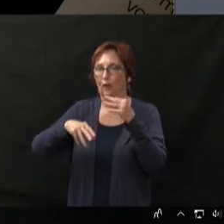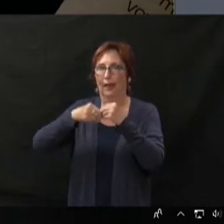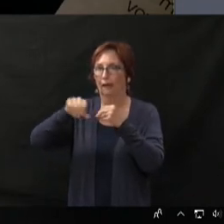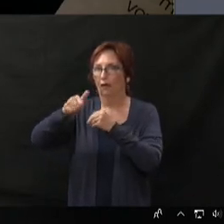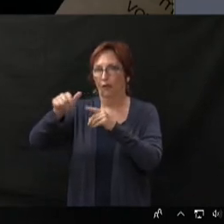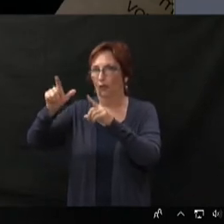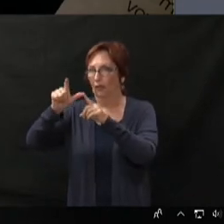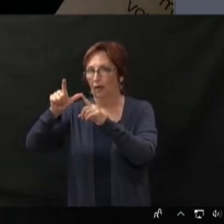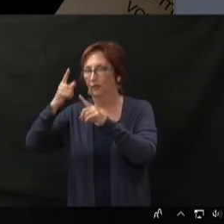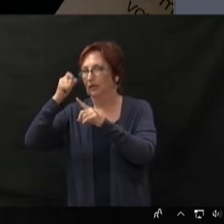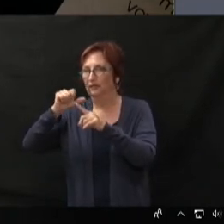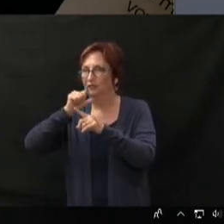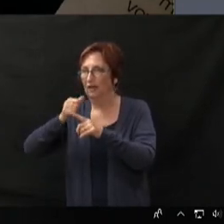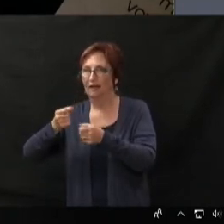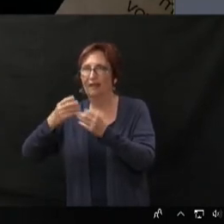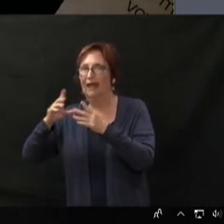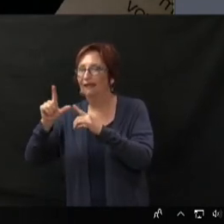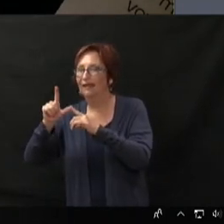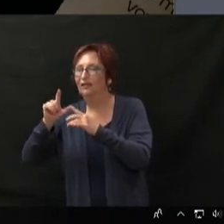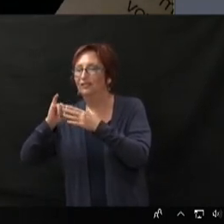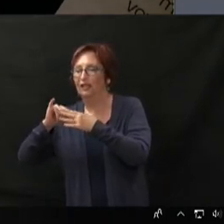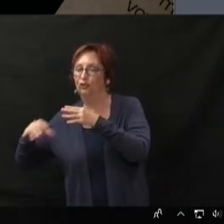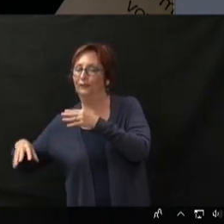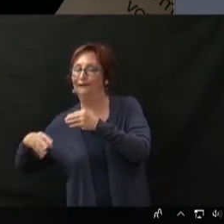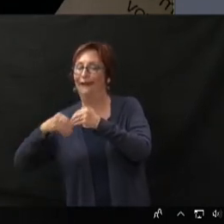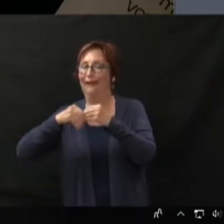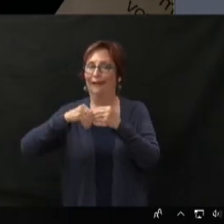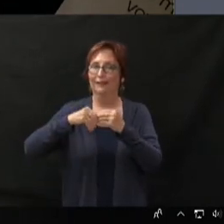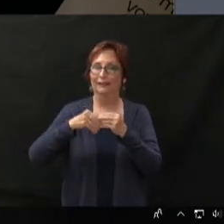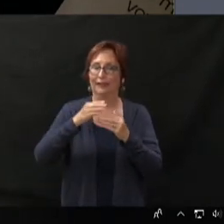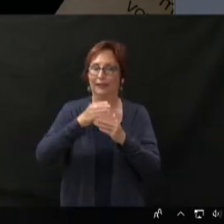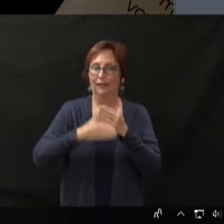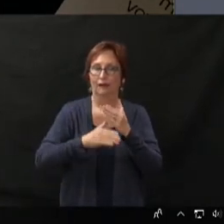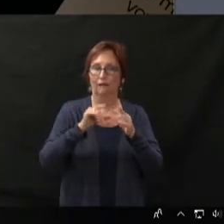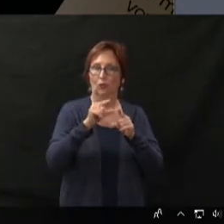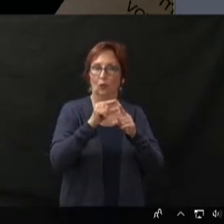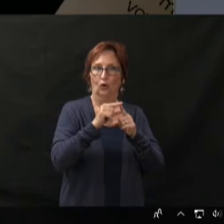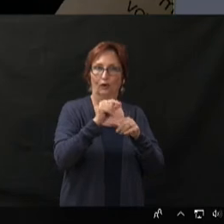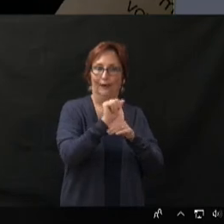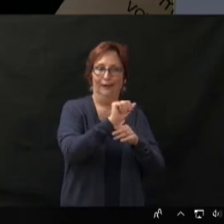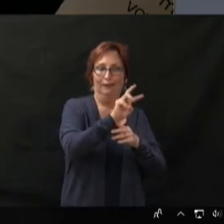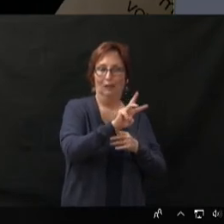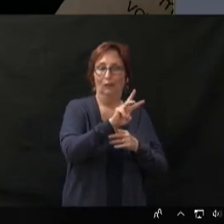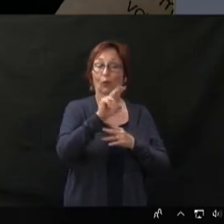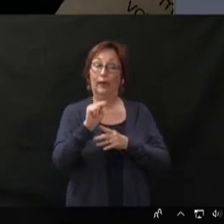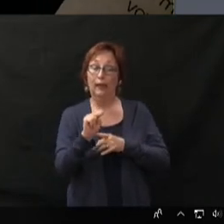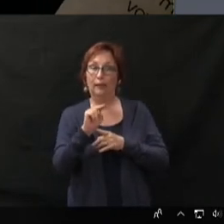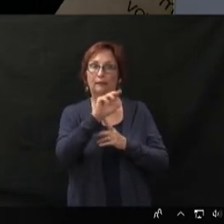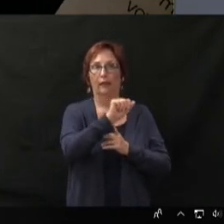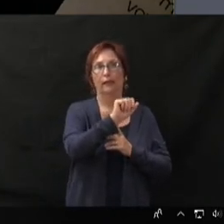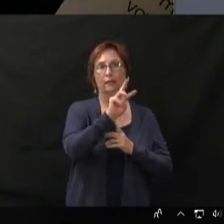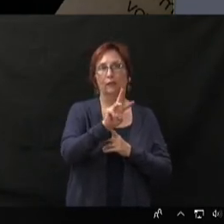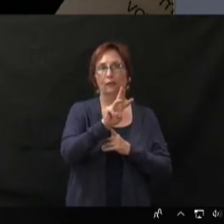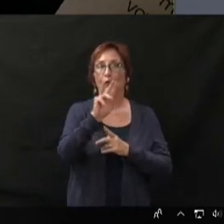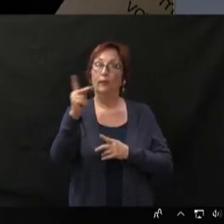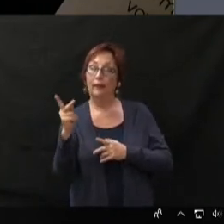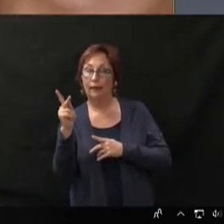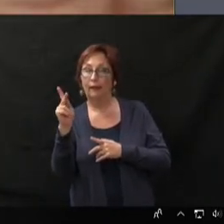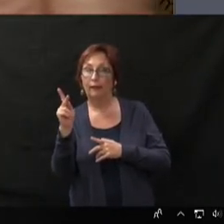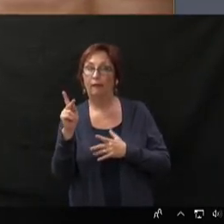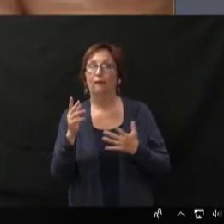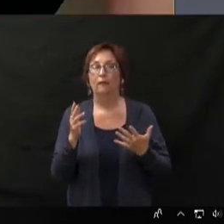many letters that come after that. So we're going to teach it as an ending sound. So you might have a P after. Well, that's not going to